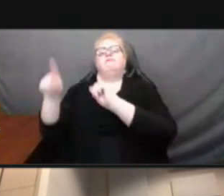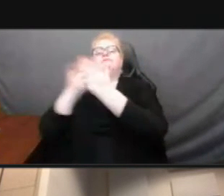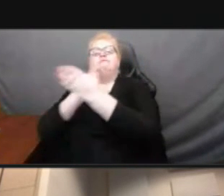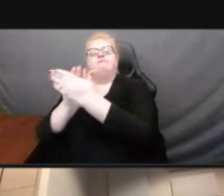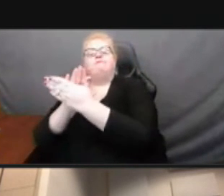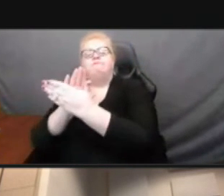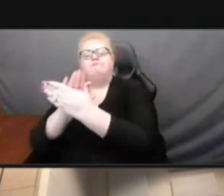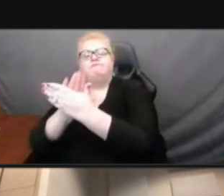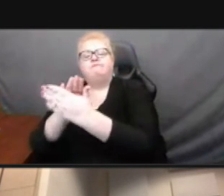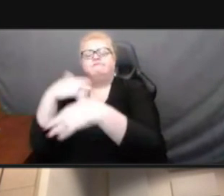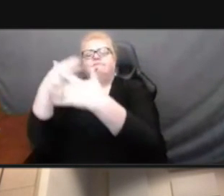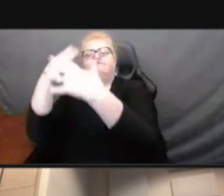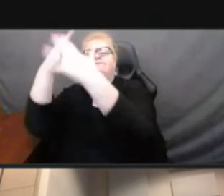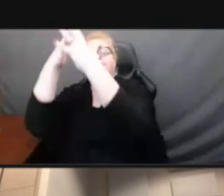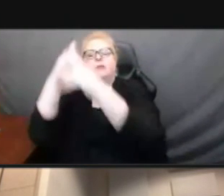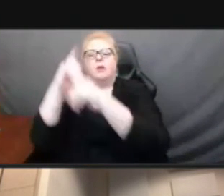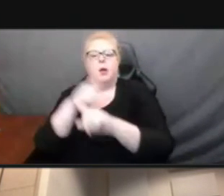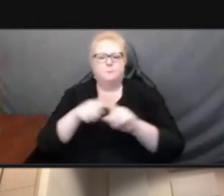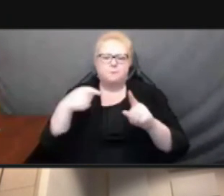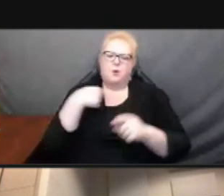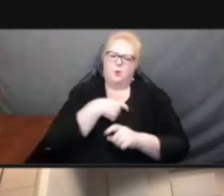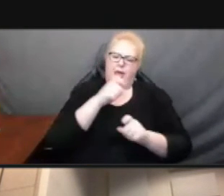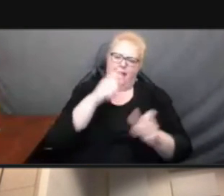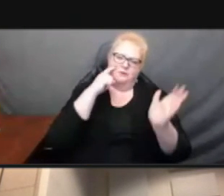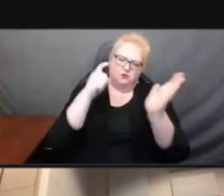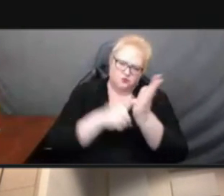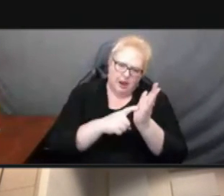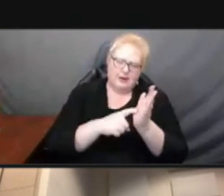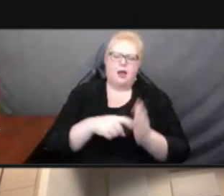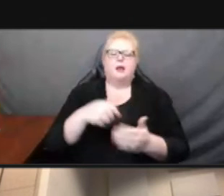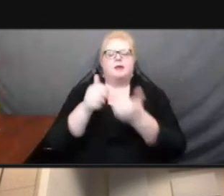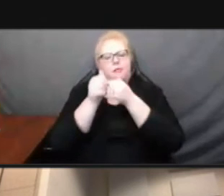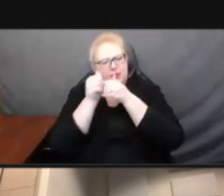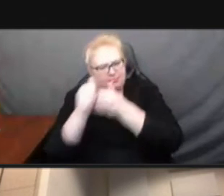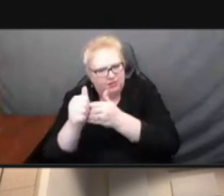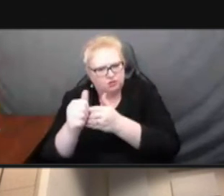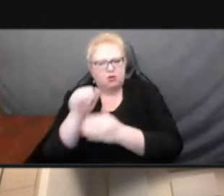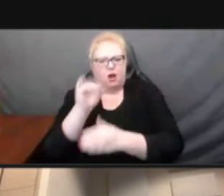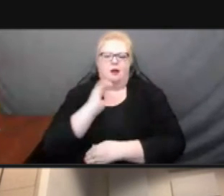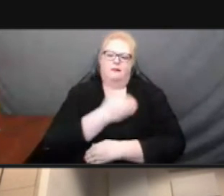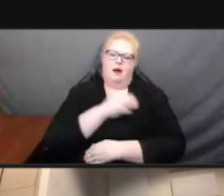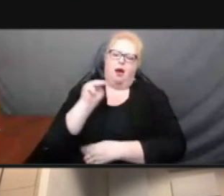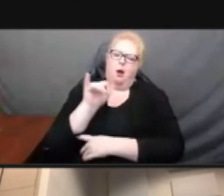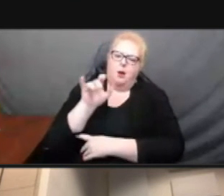our mayor and the police chief. Thank you.